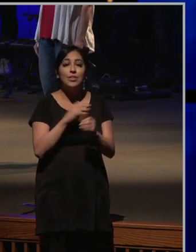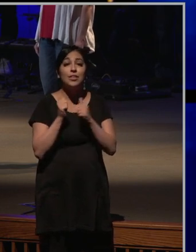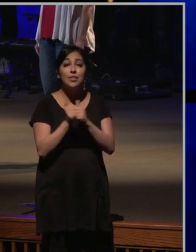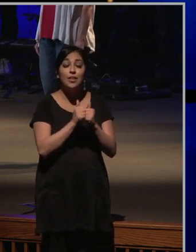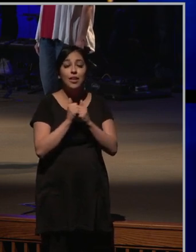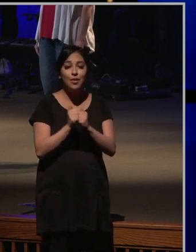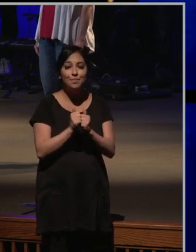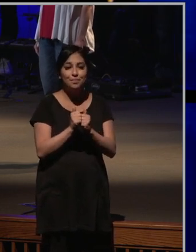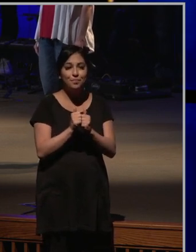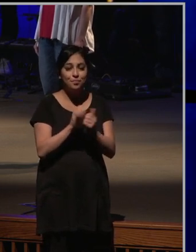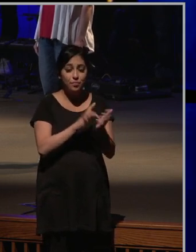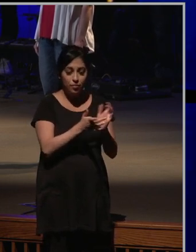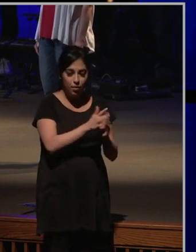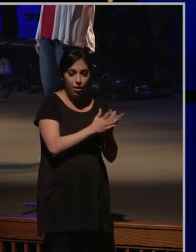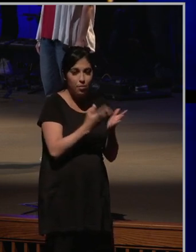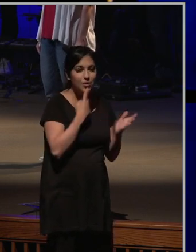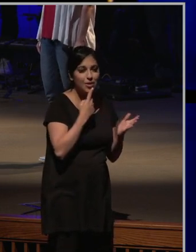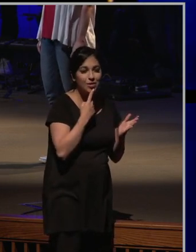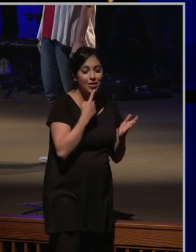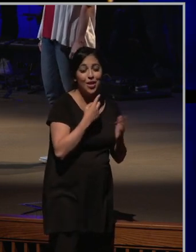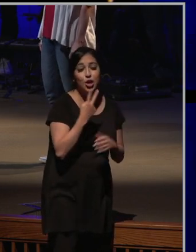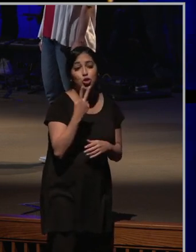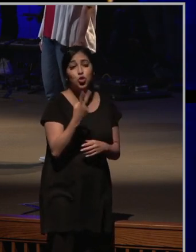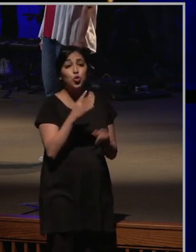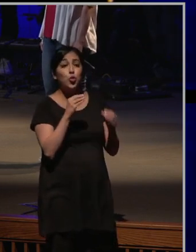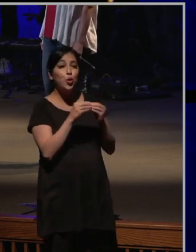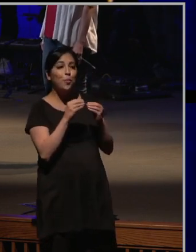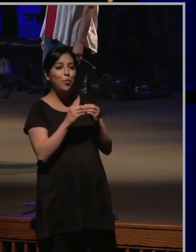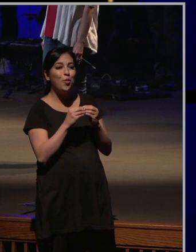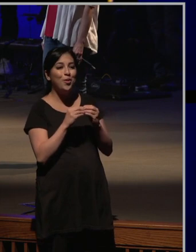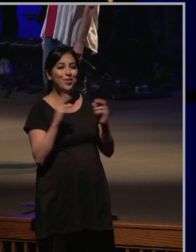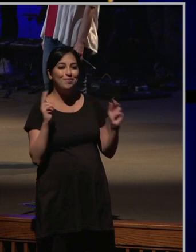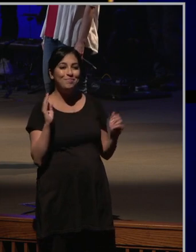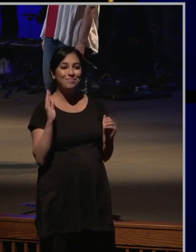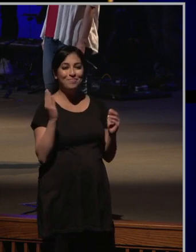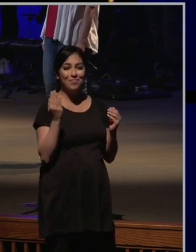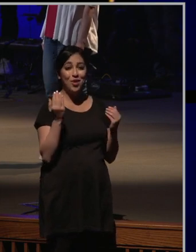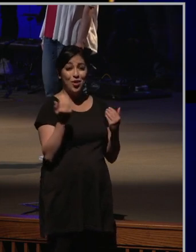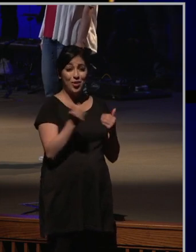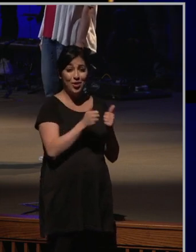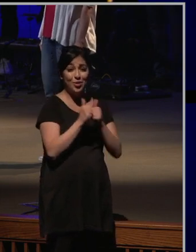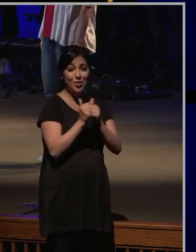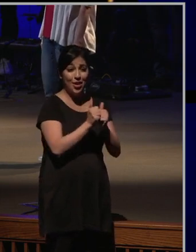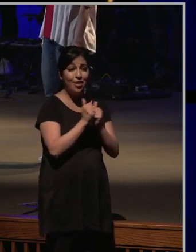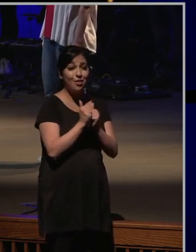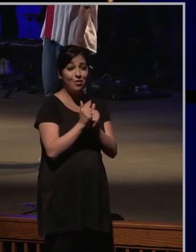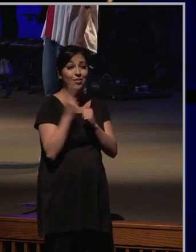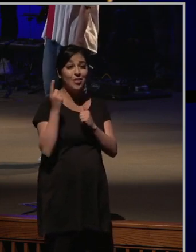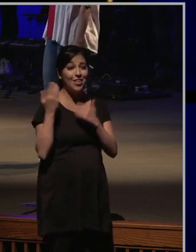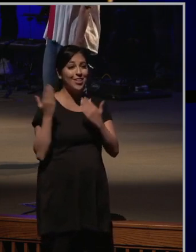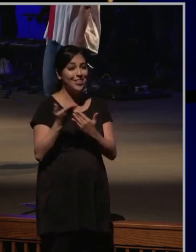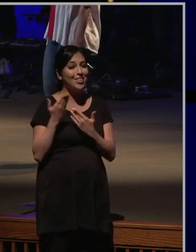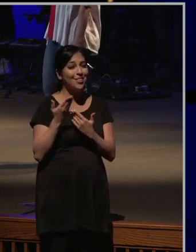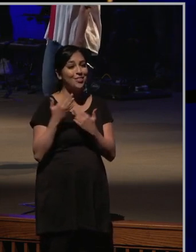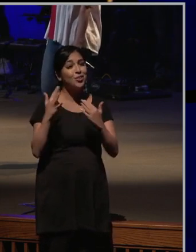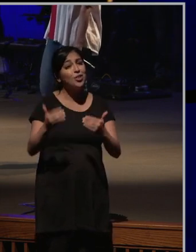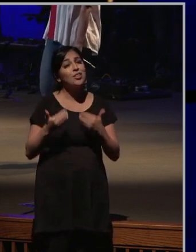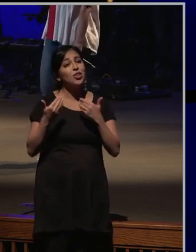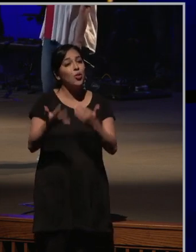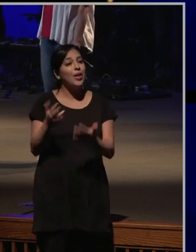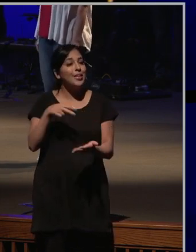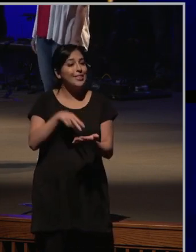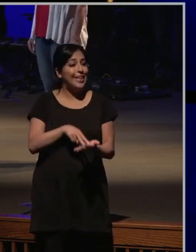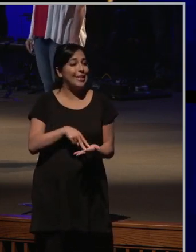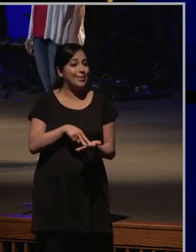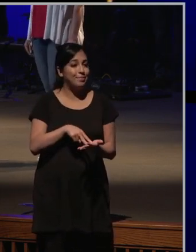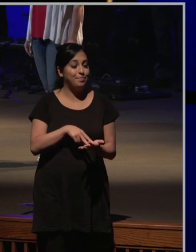18, he says that when two or more are gathered in his name, he is present with us. So if you stand with me, if you would stand with me,